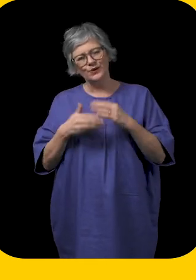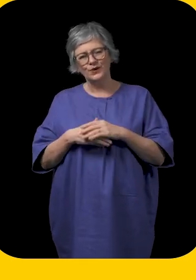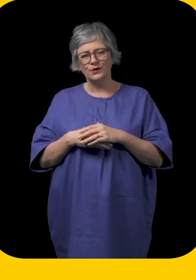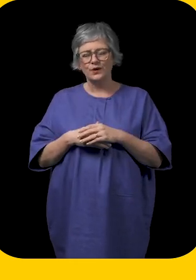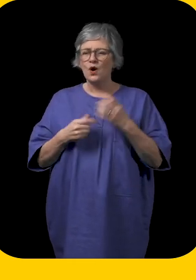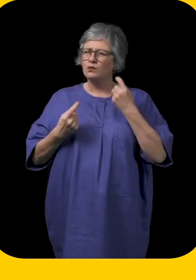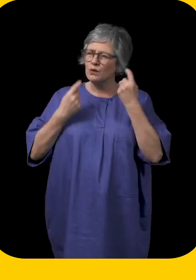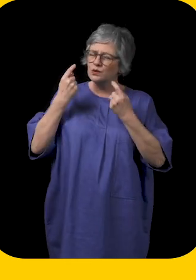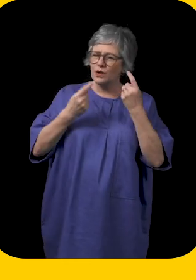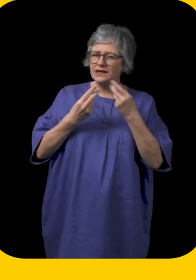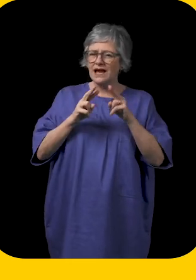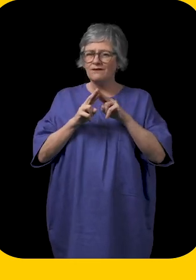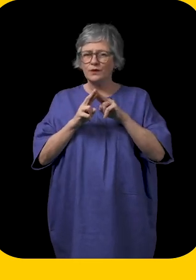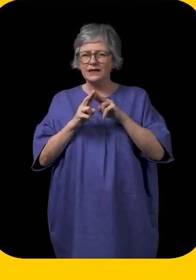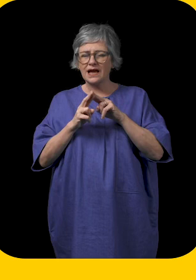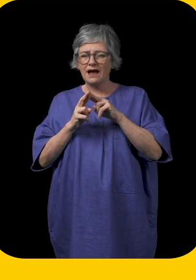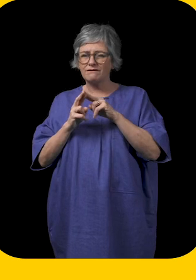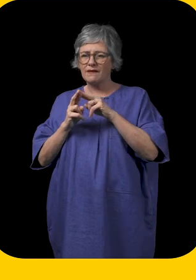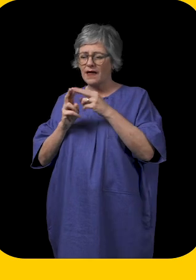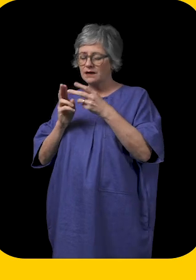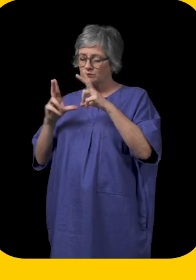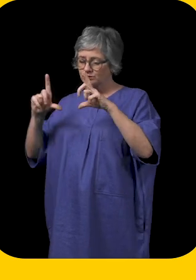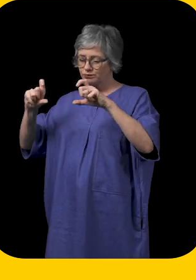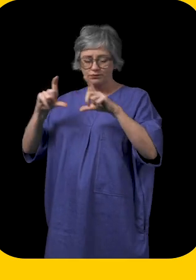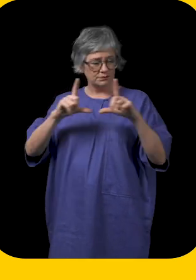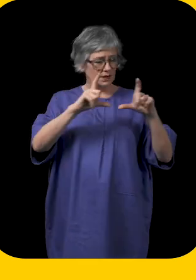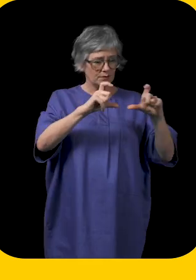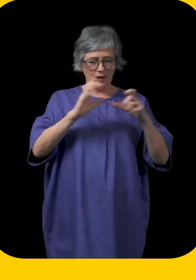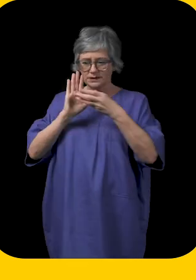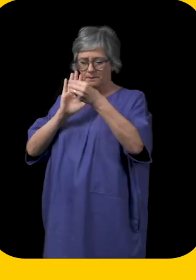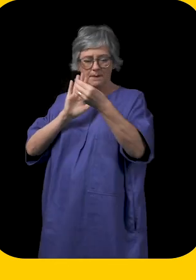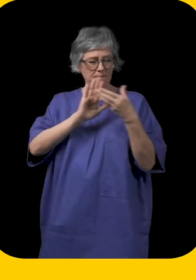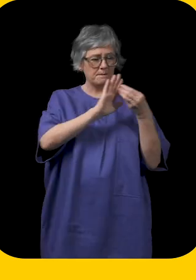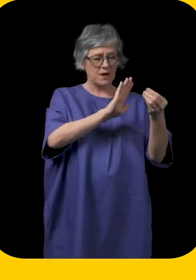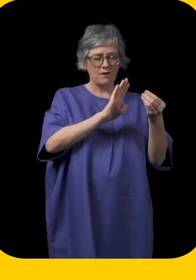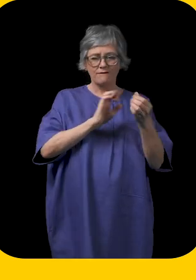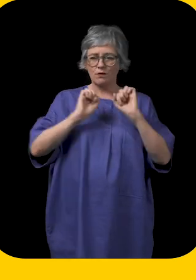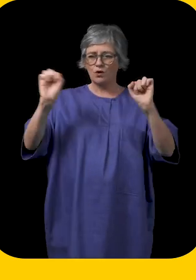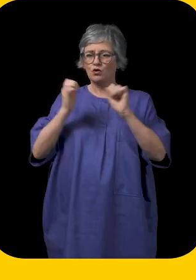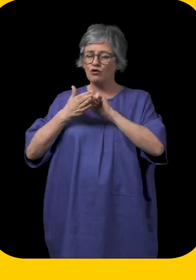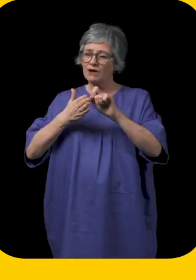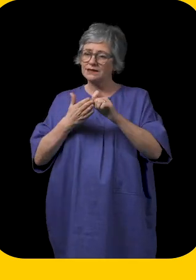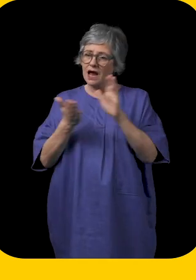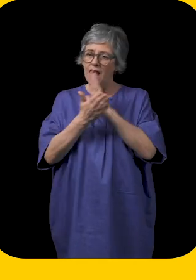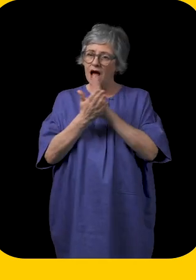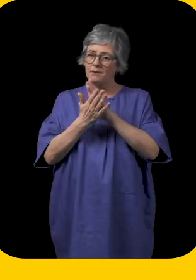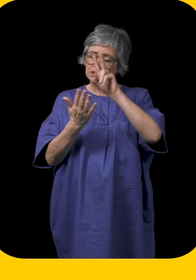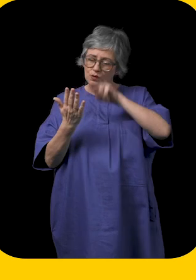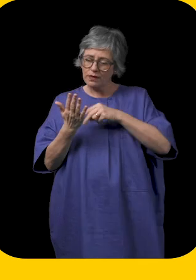I was wondering if we could maybe have a little excerpt from both of your writings, if you'd be happy to read out something.